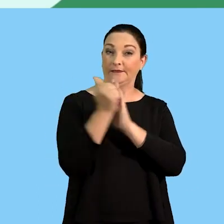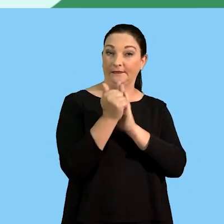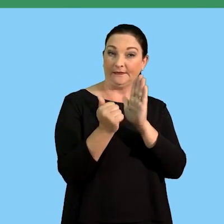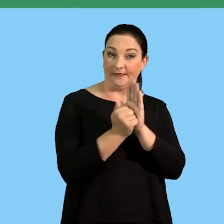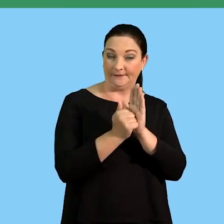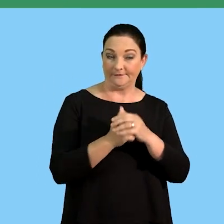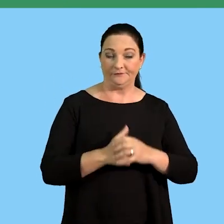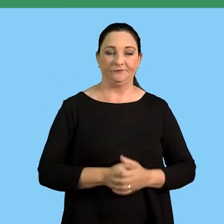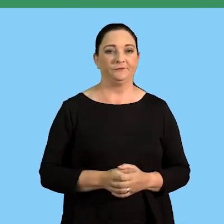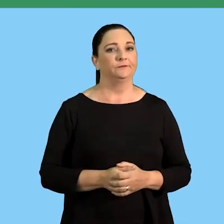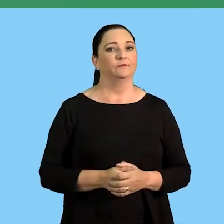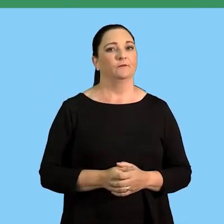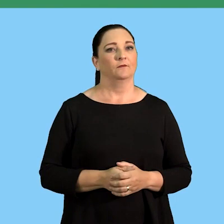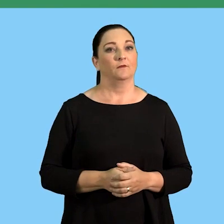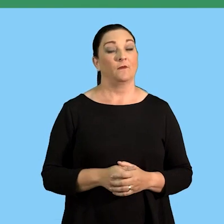Act.